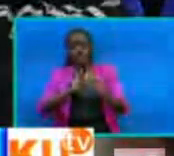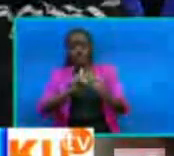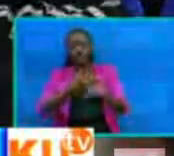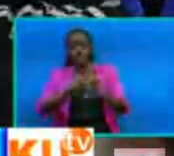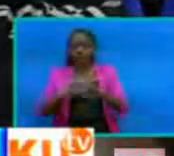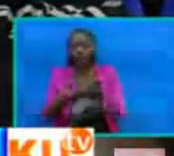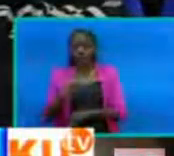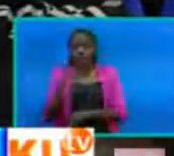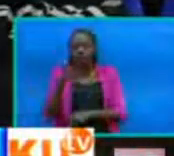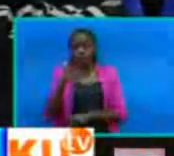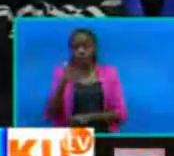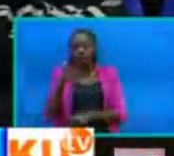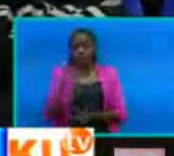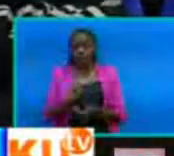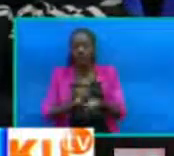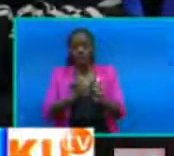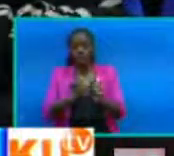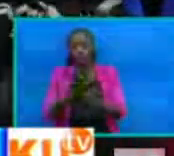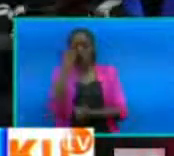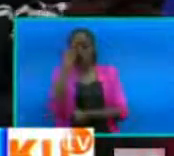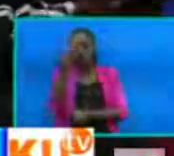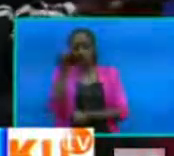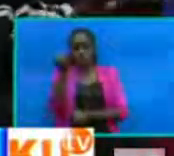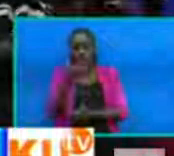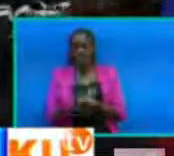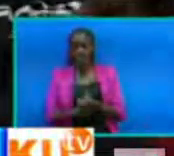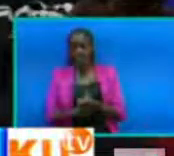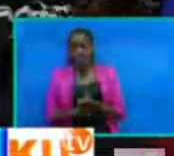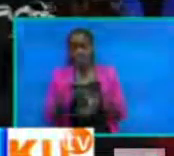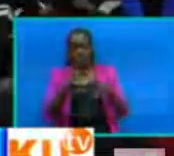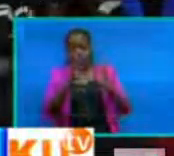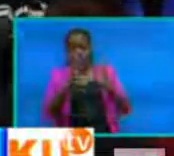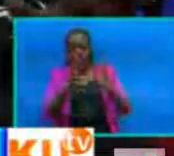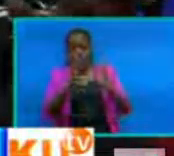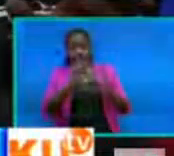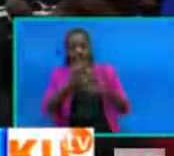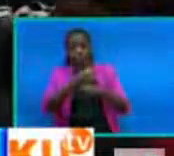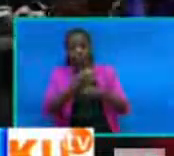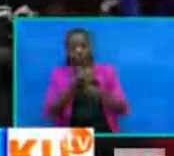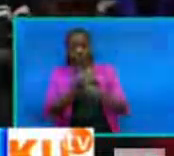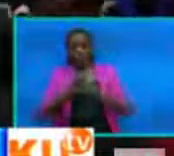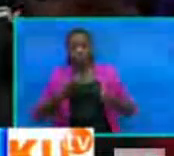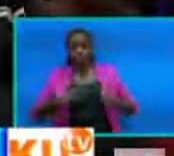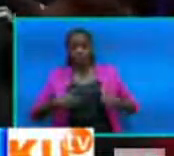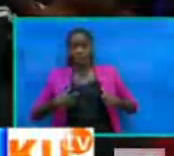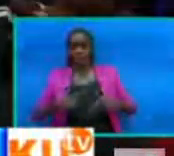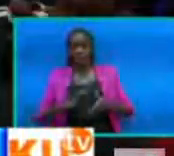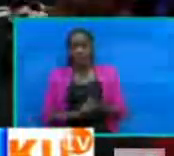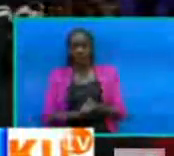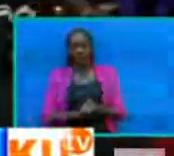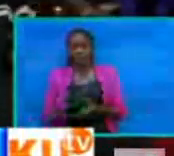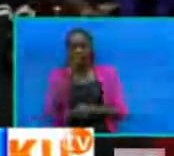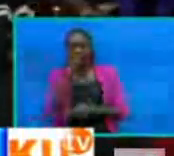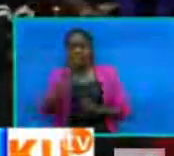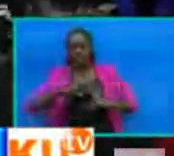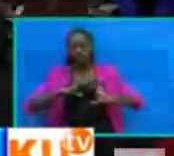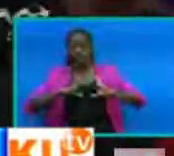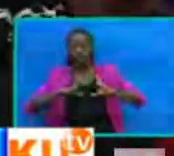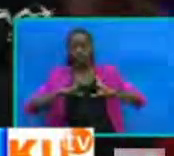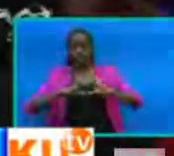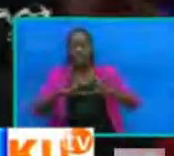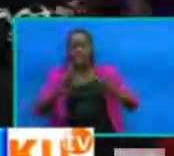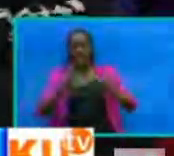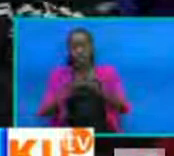games, because some of the aspects in there make people maybe better coaches and